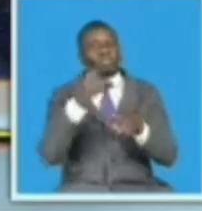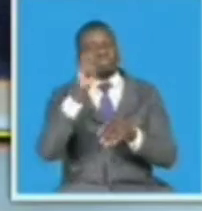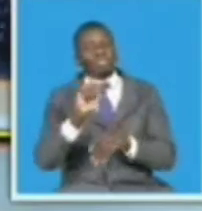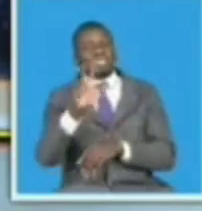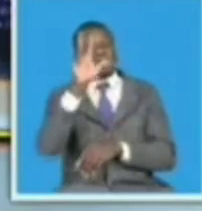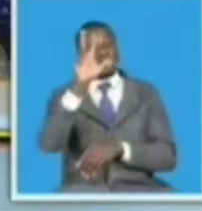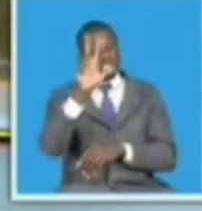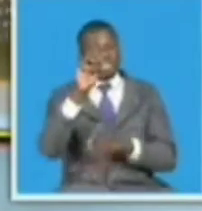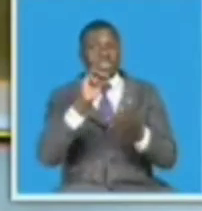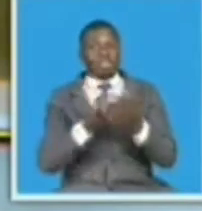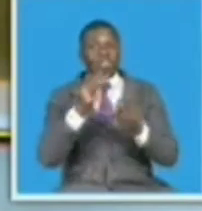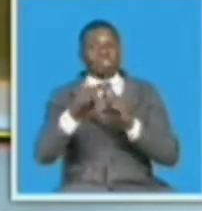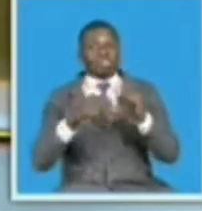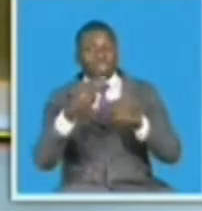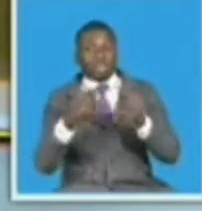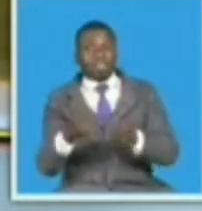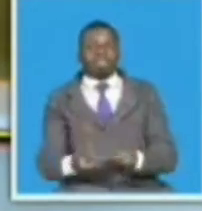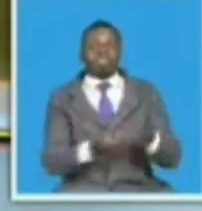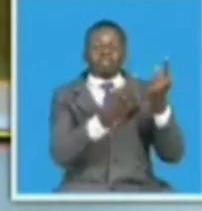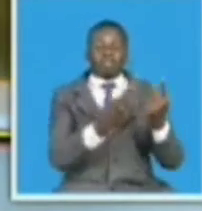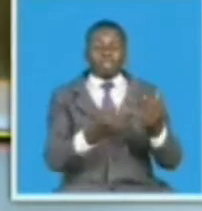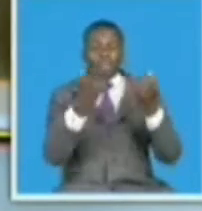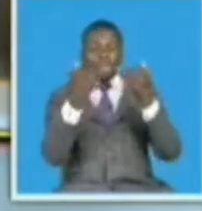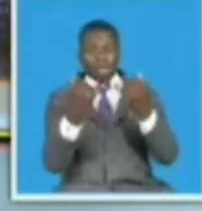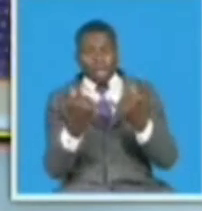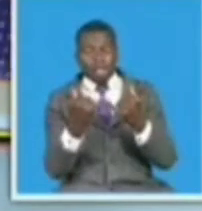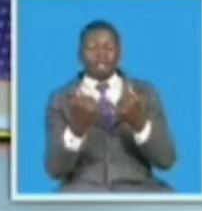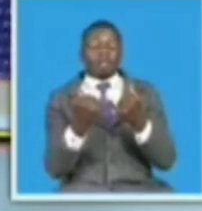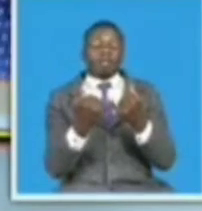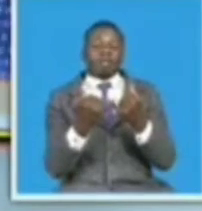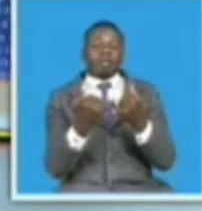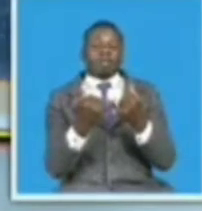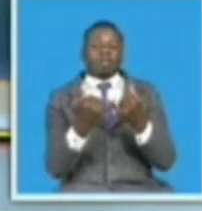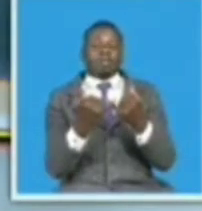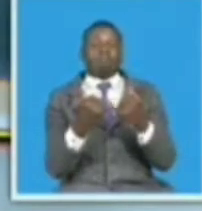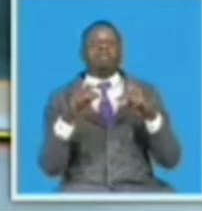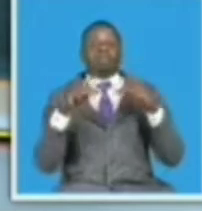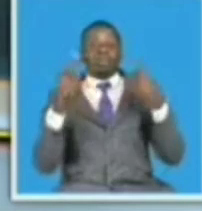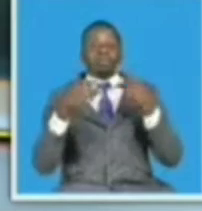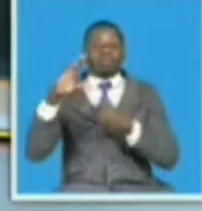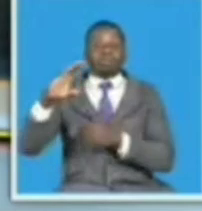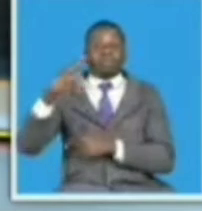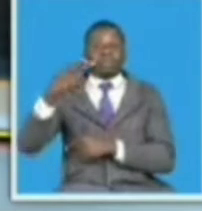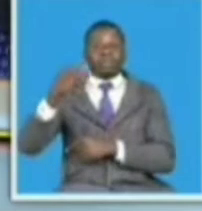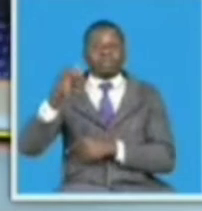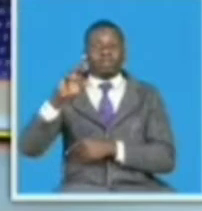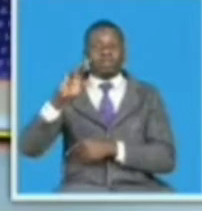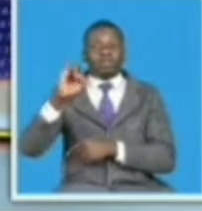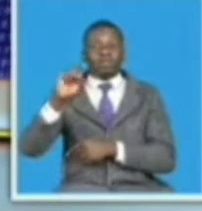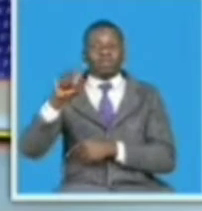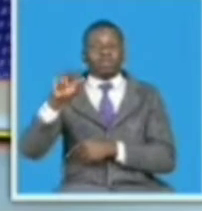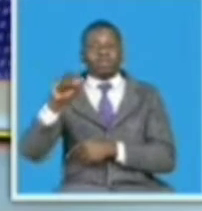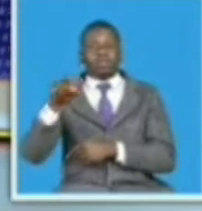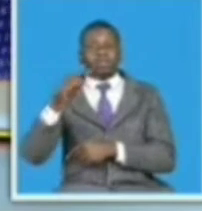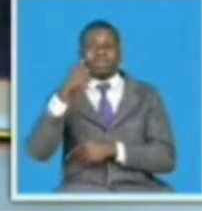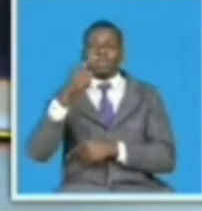people. In an interview, the main speaker, Pastor Crispin Chisela, encouraged the attendees to get involved in the gospel ministries